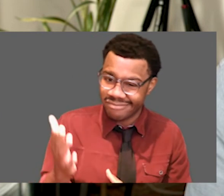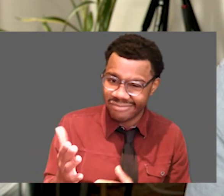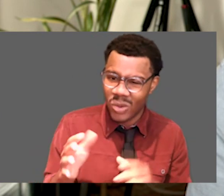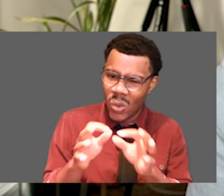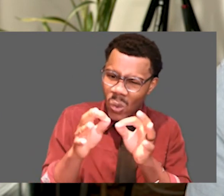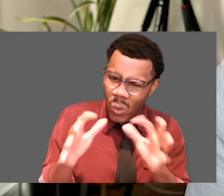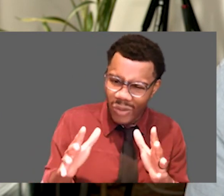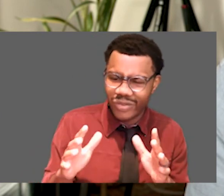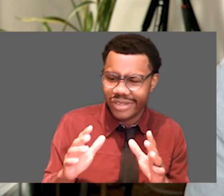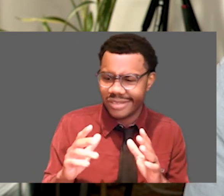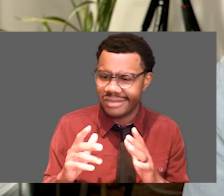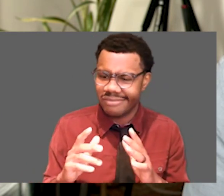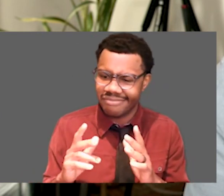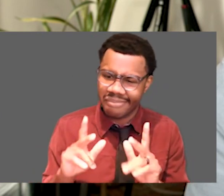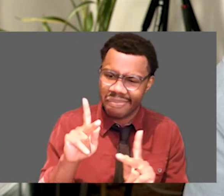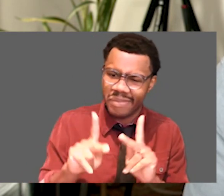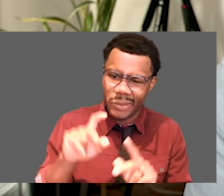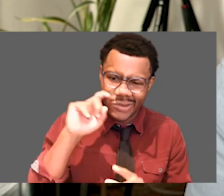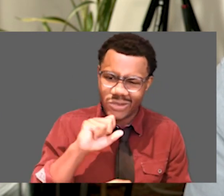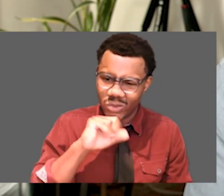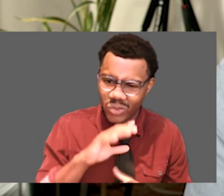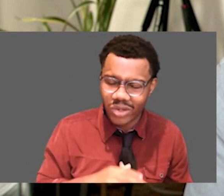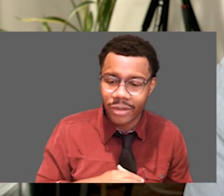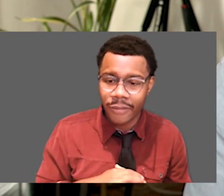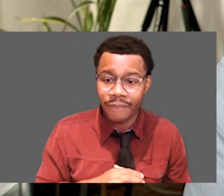You are silent. You then softly say,